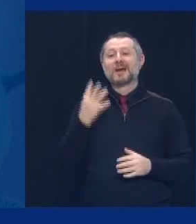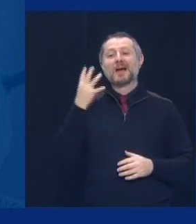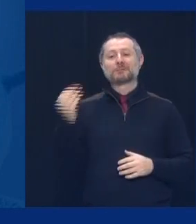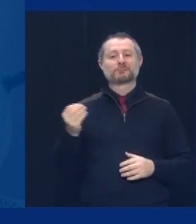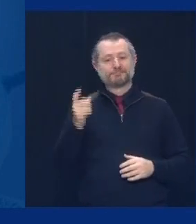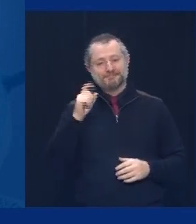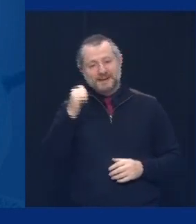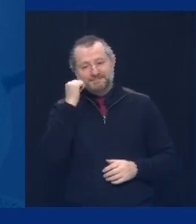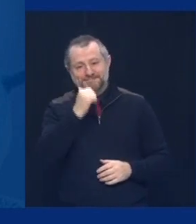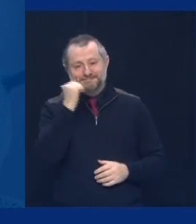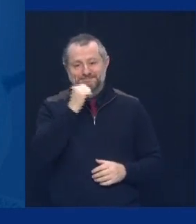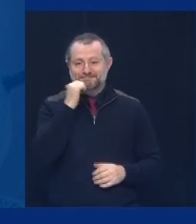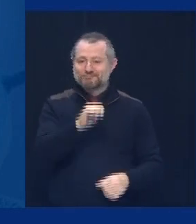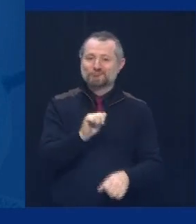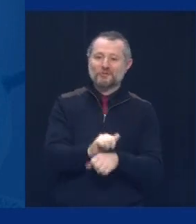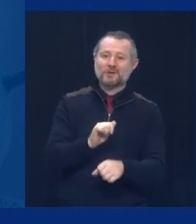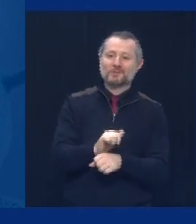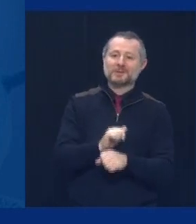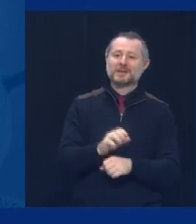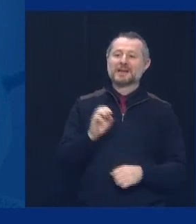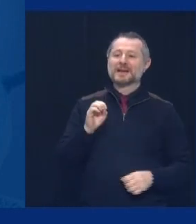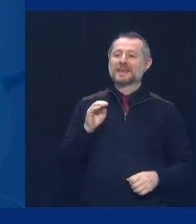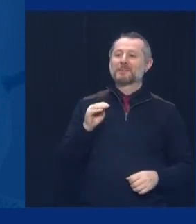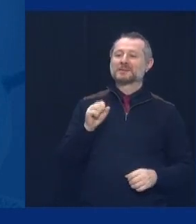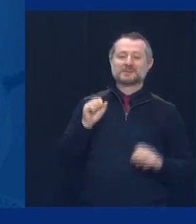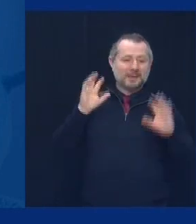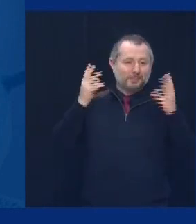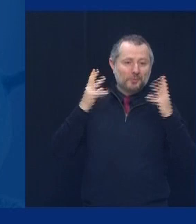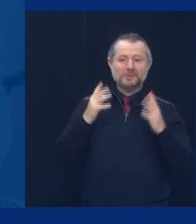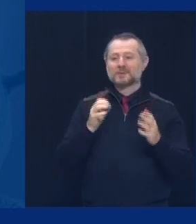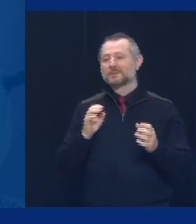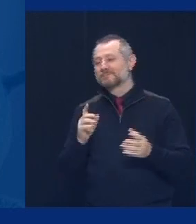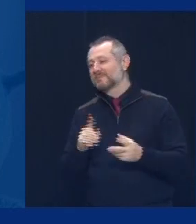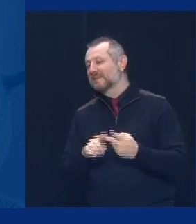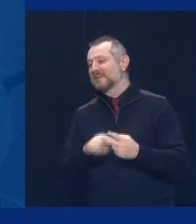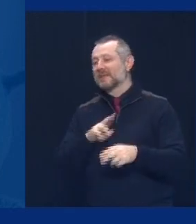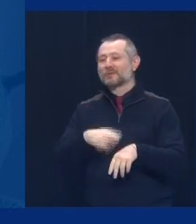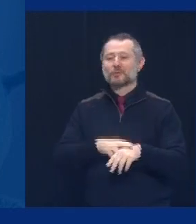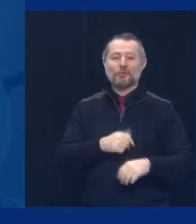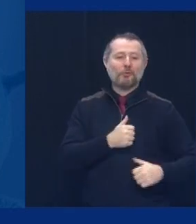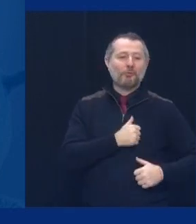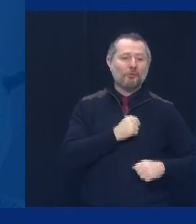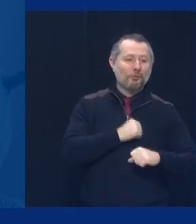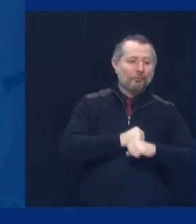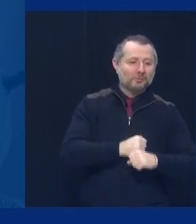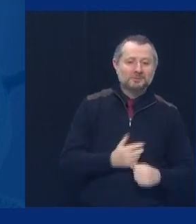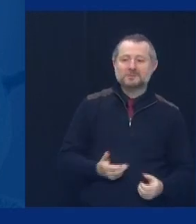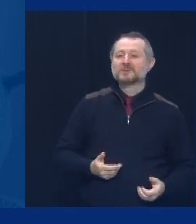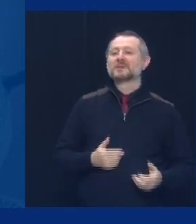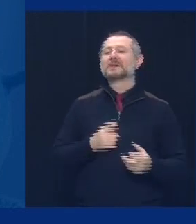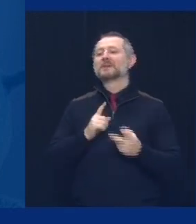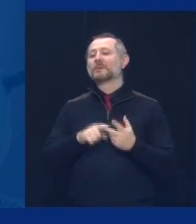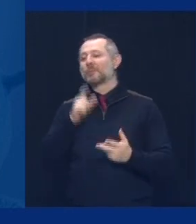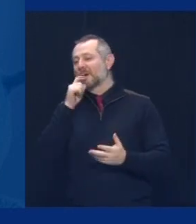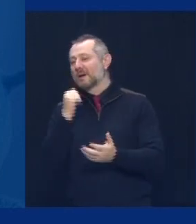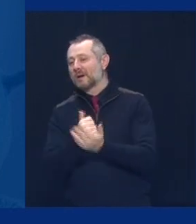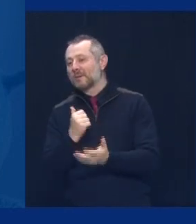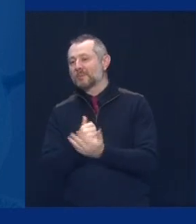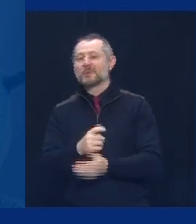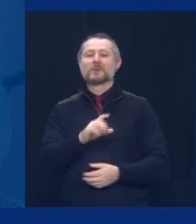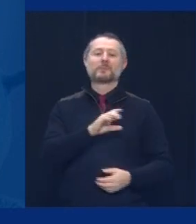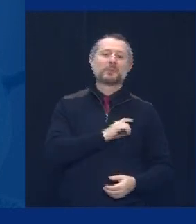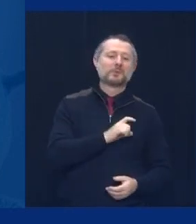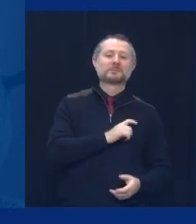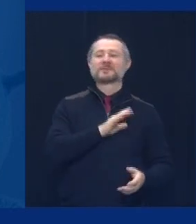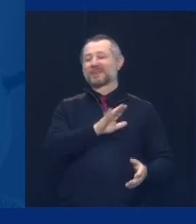situation. EMS workers, National Guard people who have been helping. Police, fire, they're out there